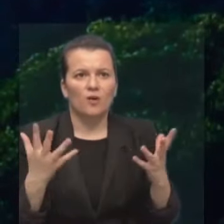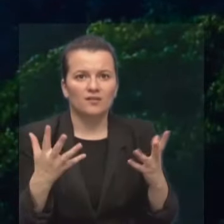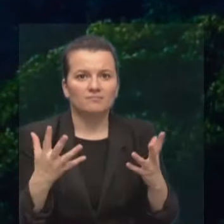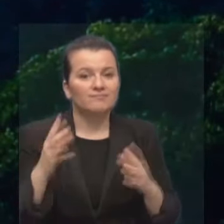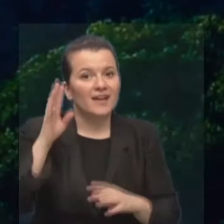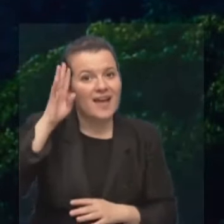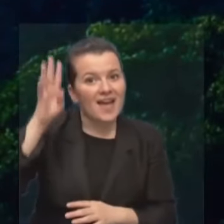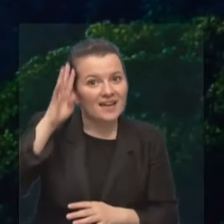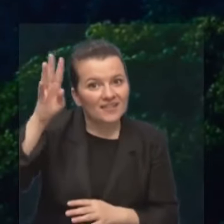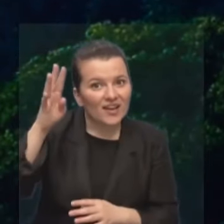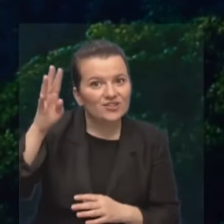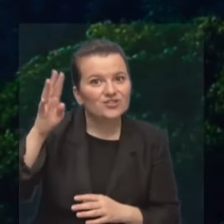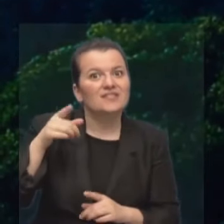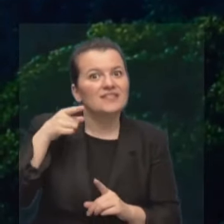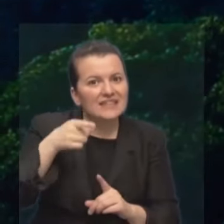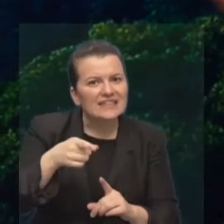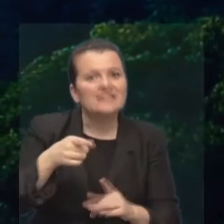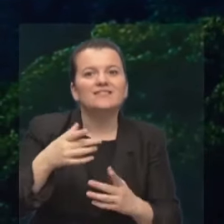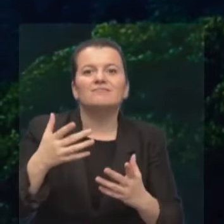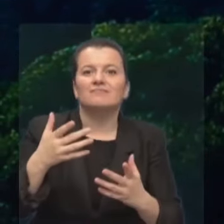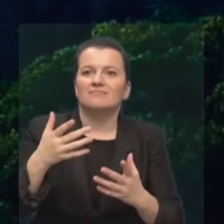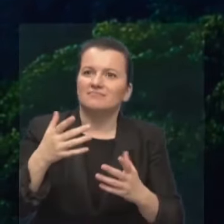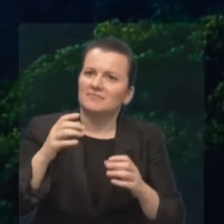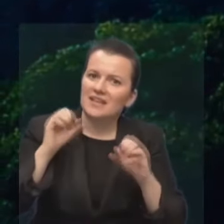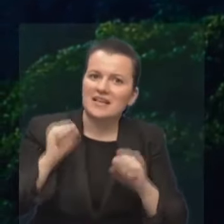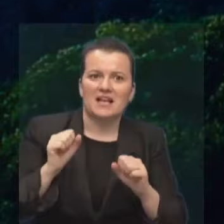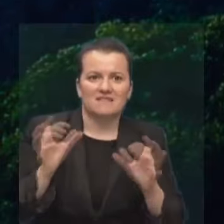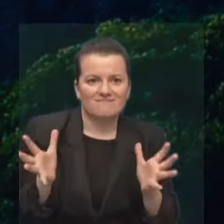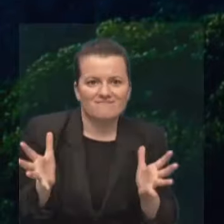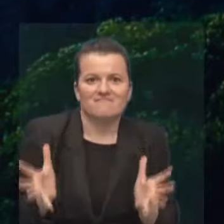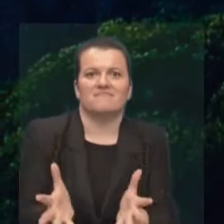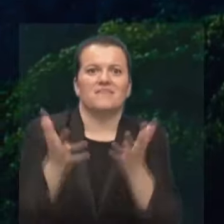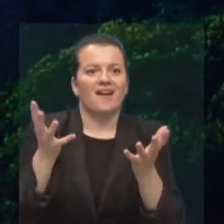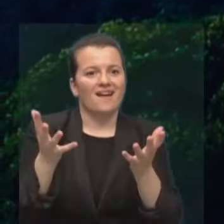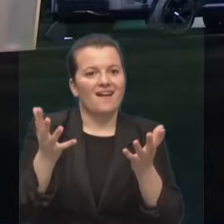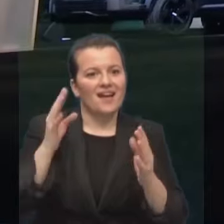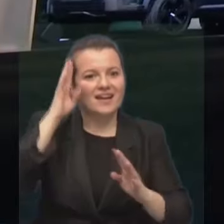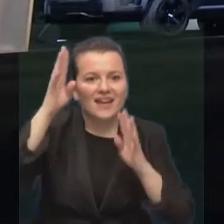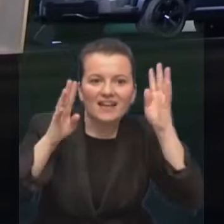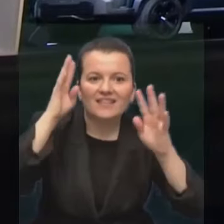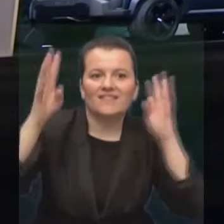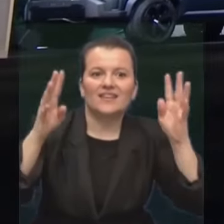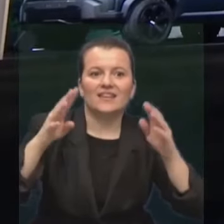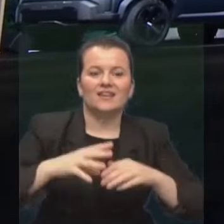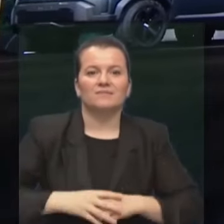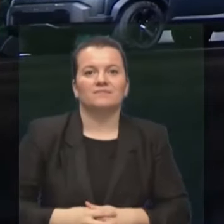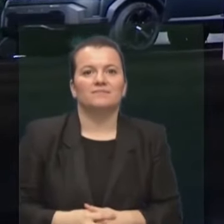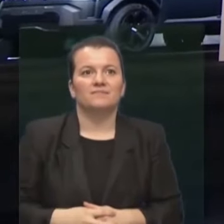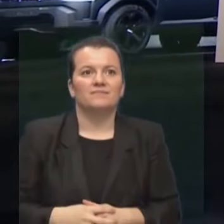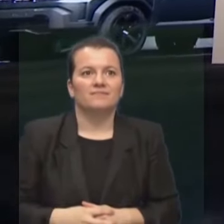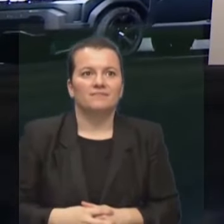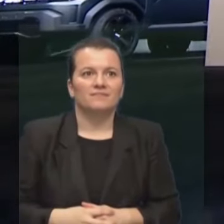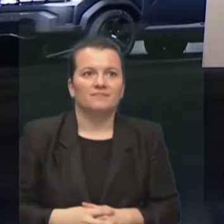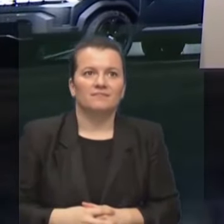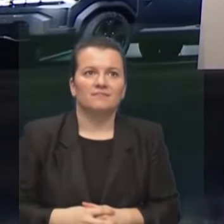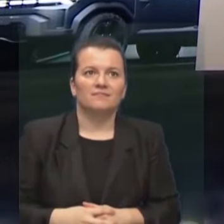as well as the creativity, inventiveness, and technical quality of the group. But for us,